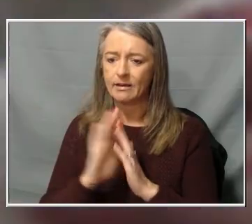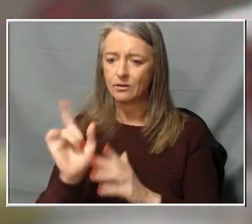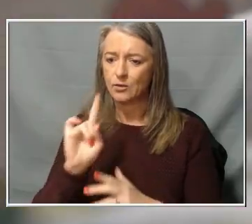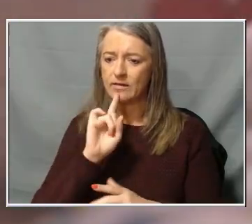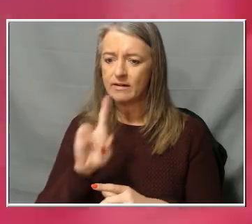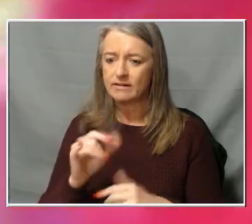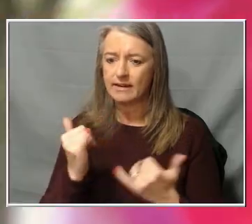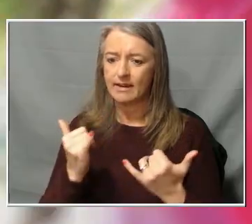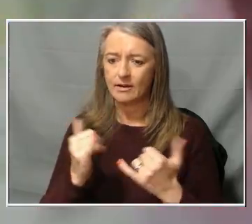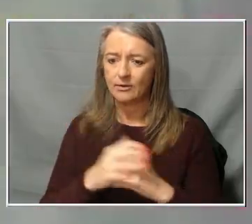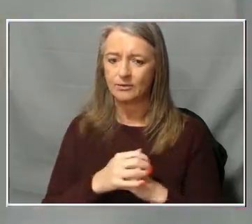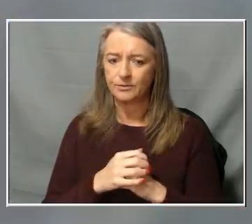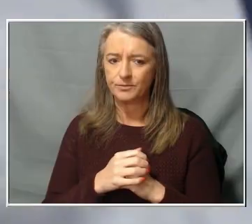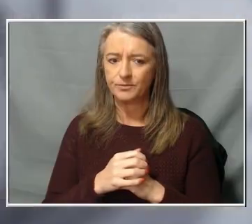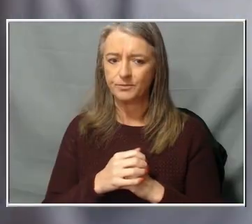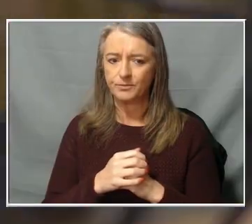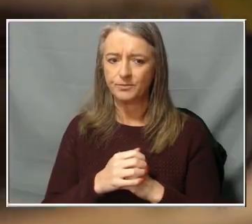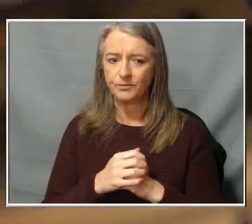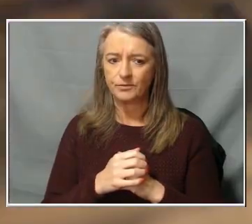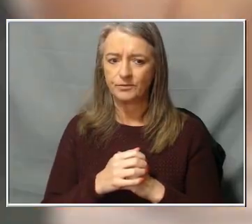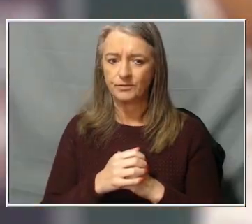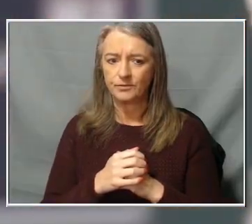now?